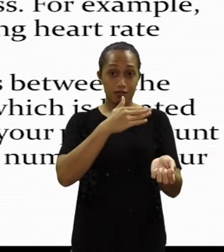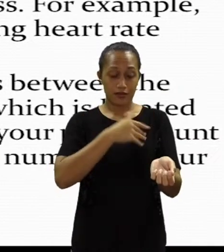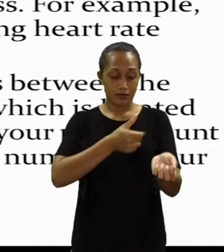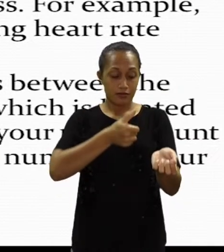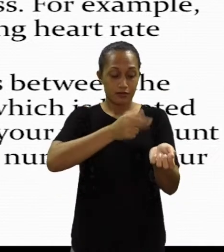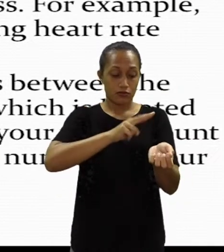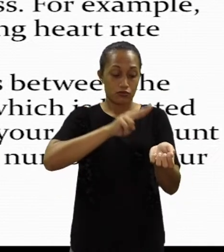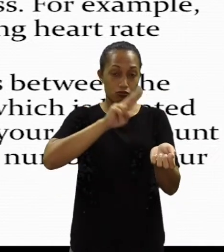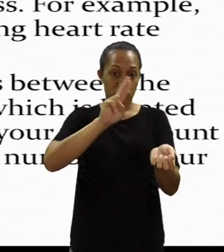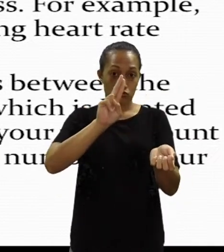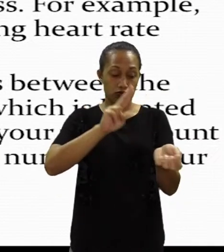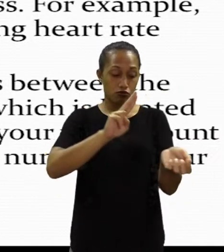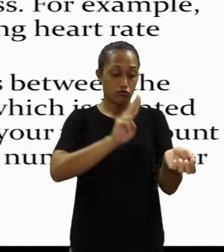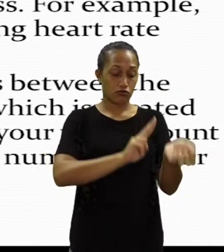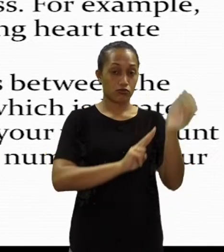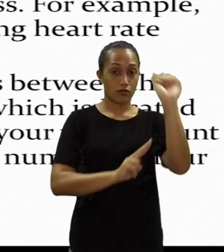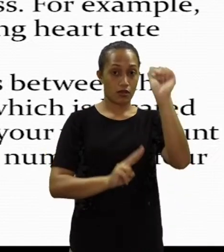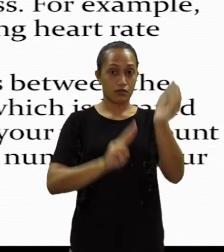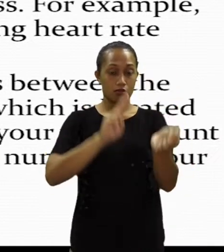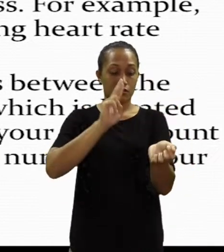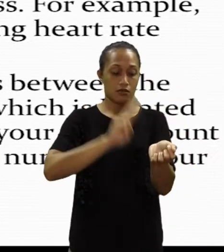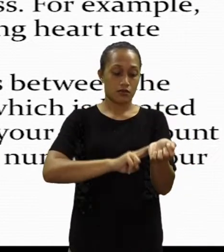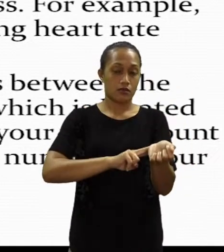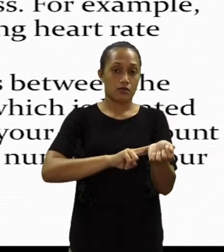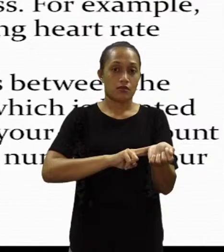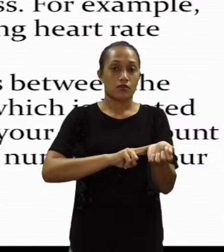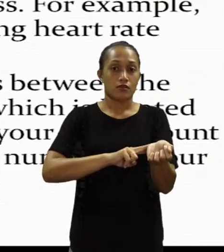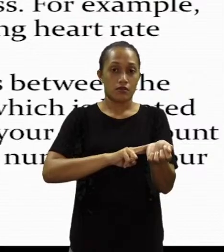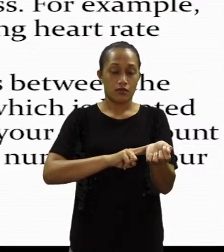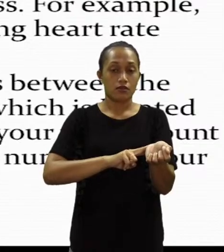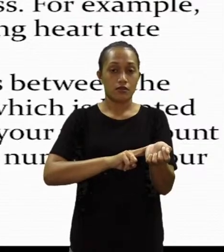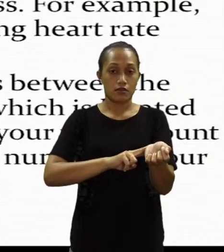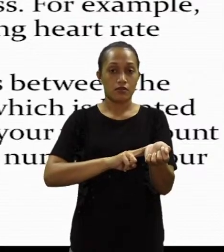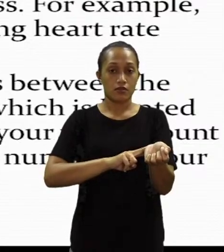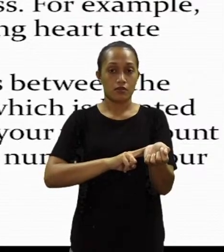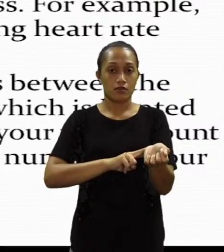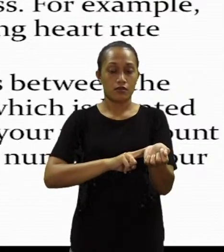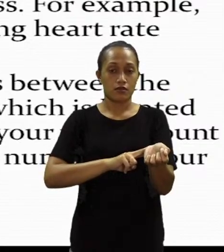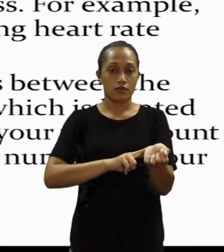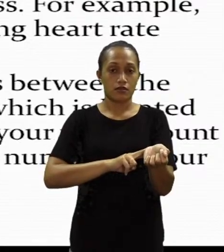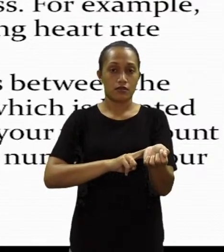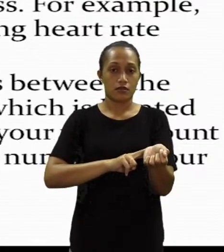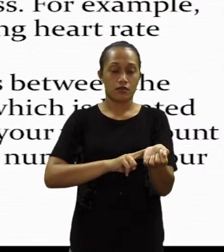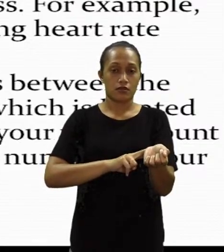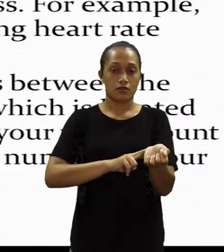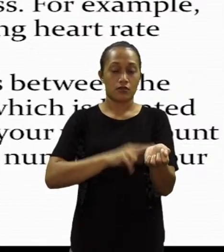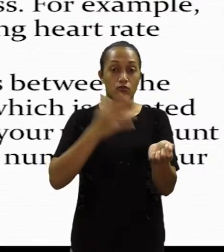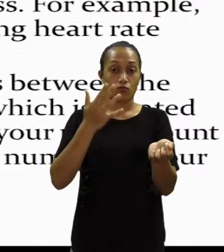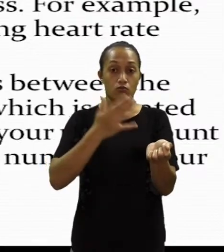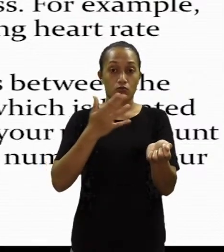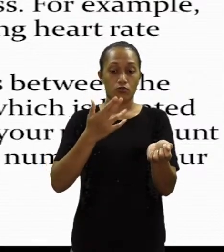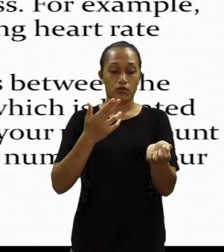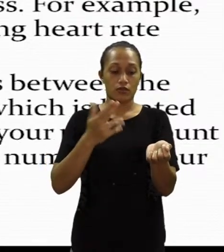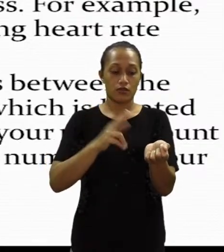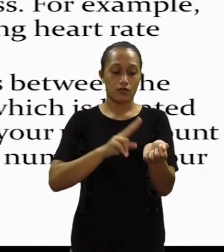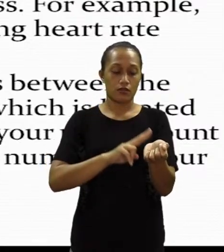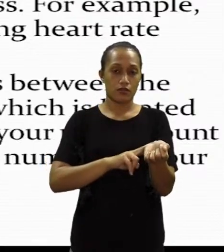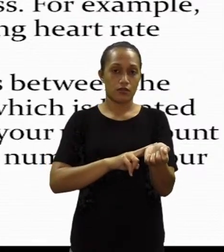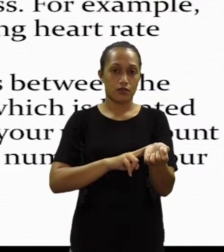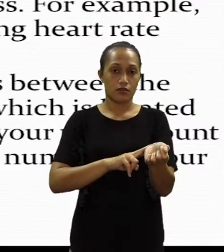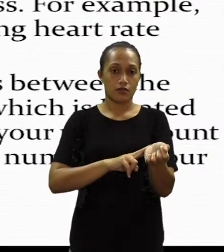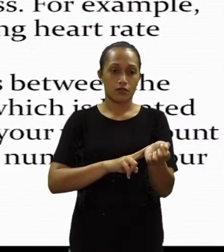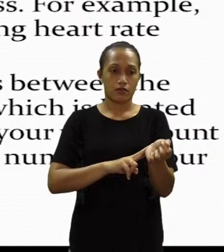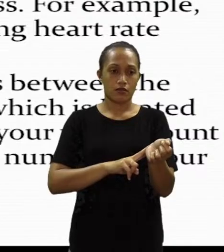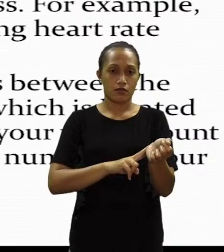Place two fingers between the palm and the tendon over your radial artery, which is located on the thumb side of your